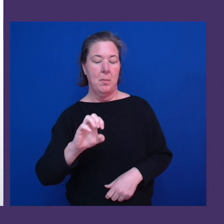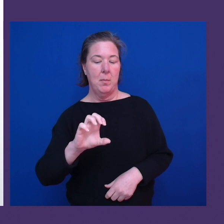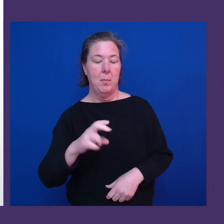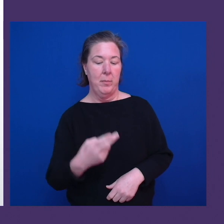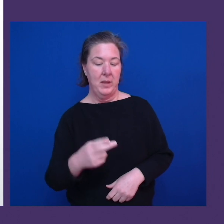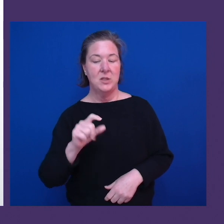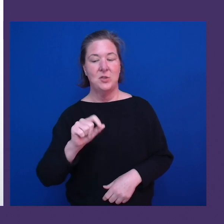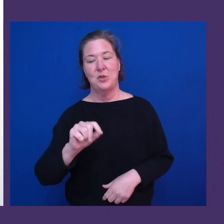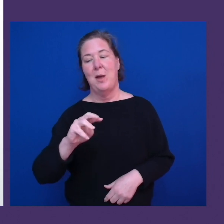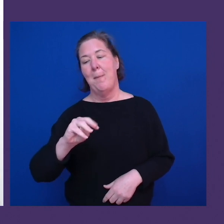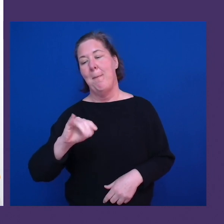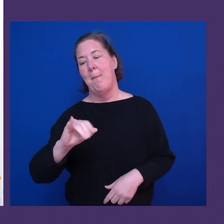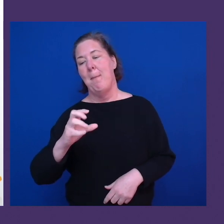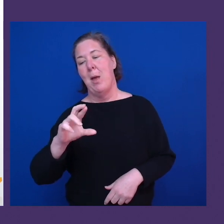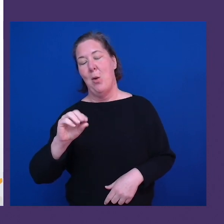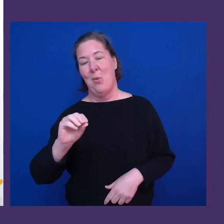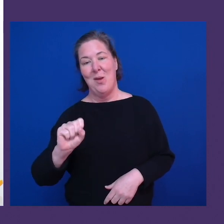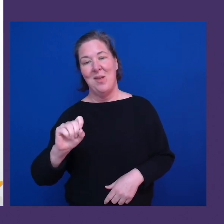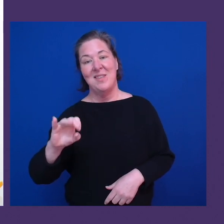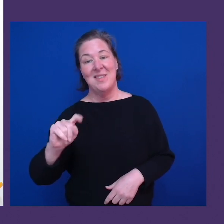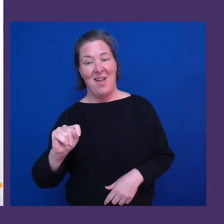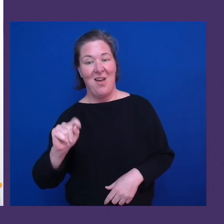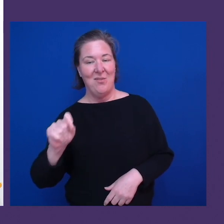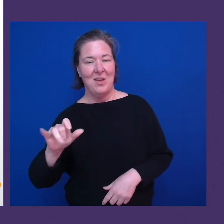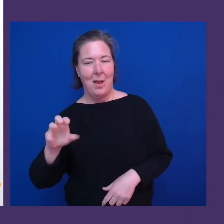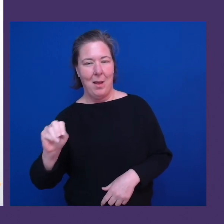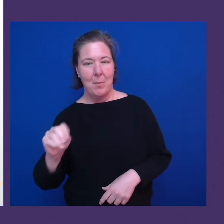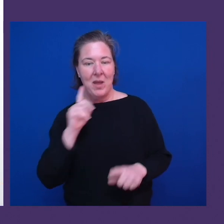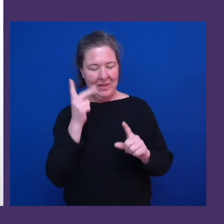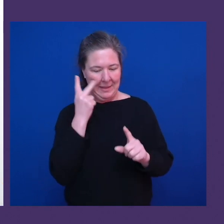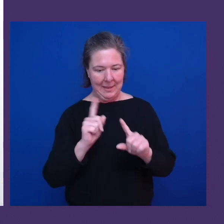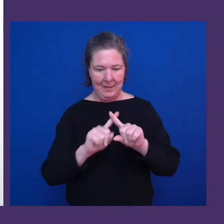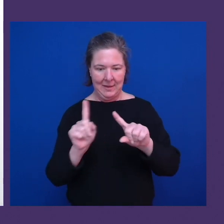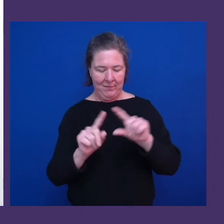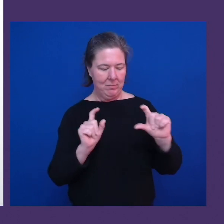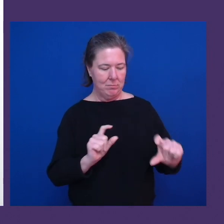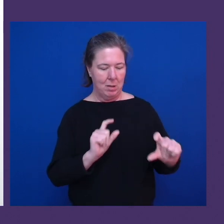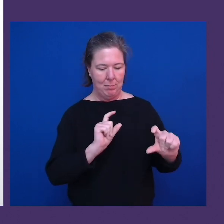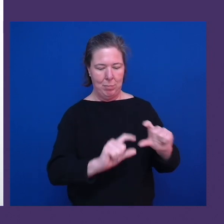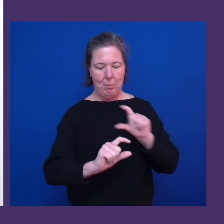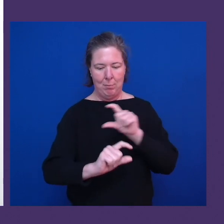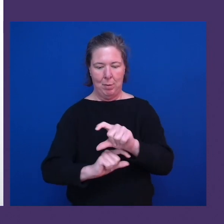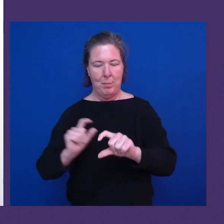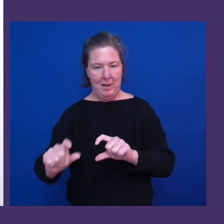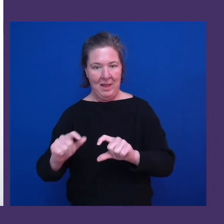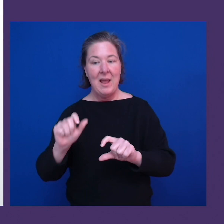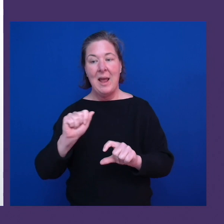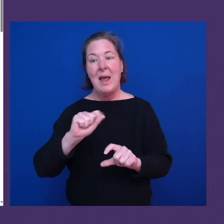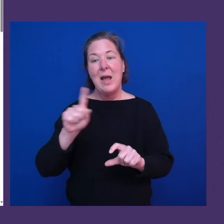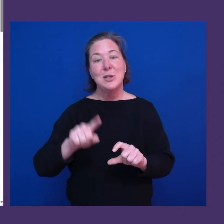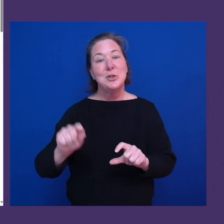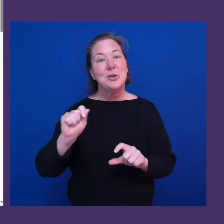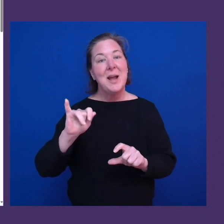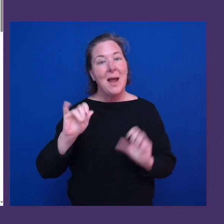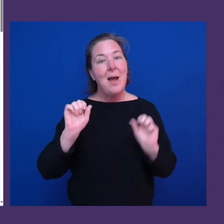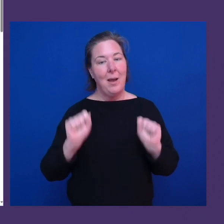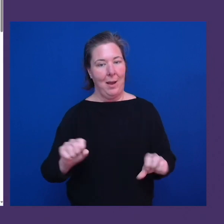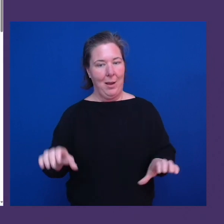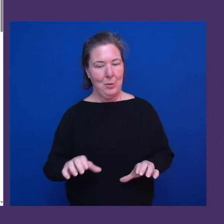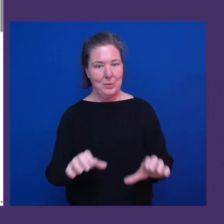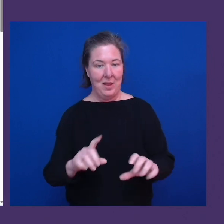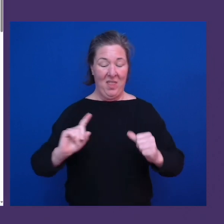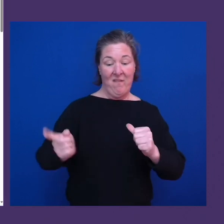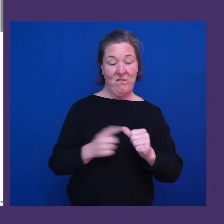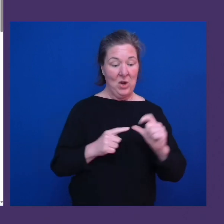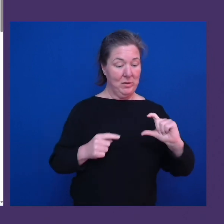speech.microsoft.com. On the screen, there are a number of tiles showing all of the various things that Azure AI Speech can do. And the very first